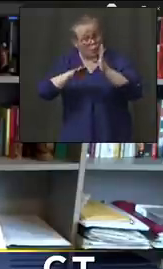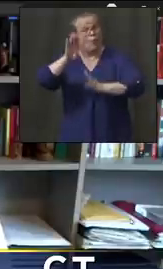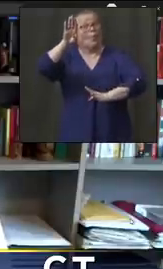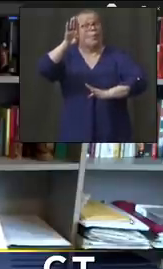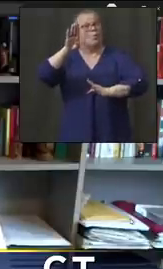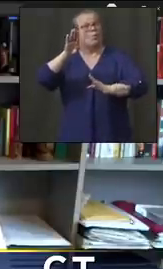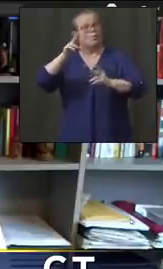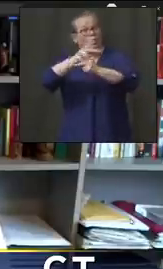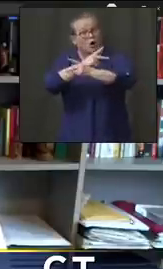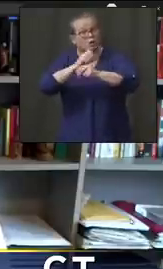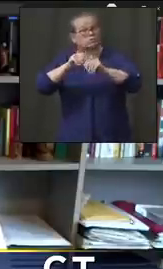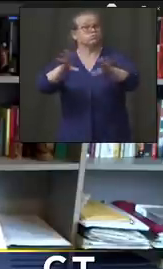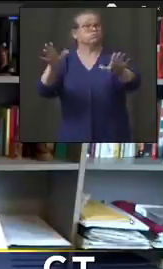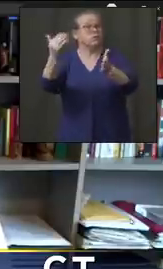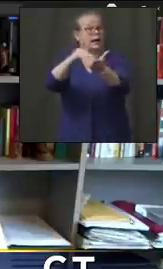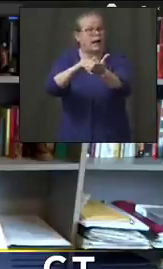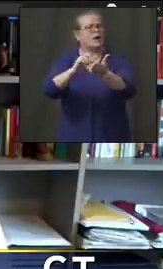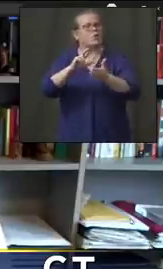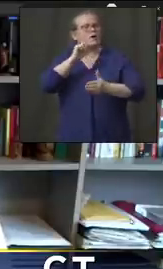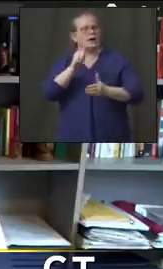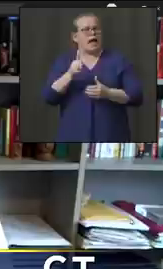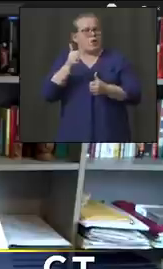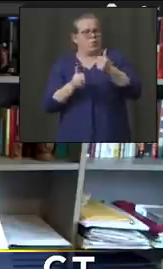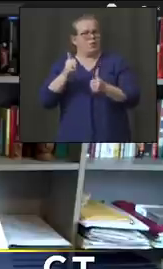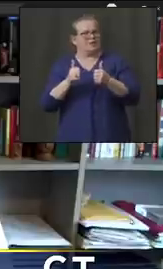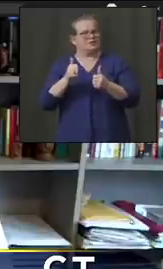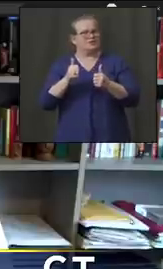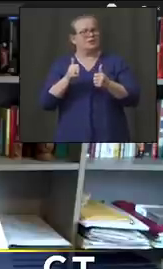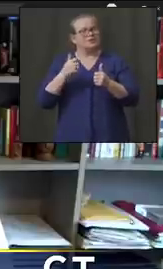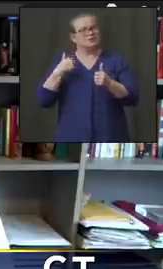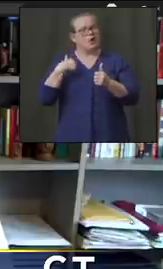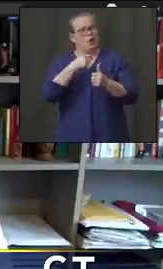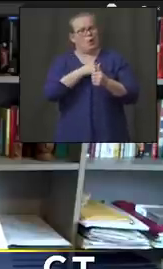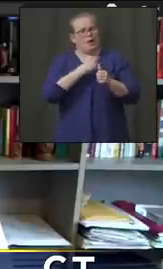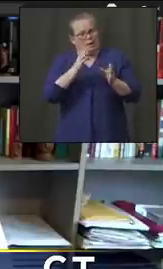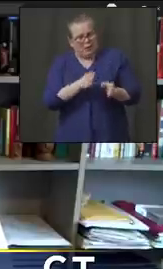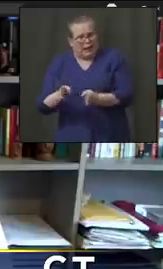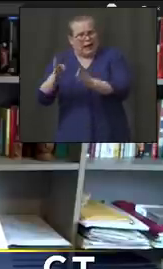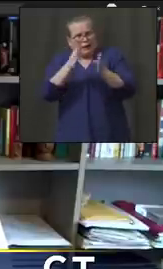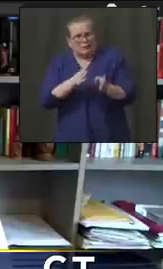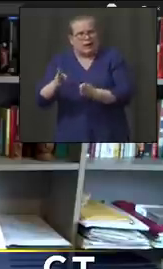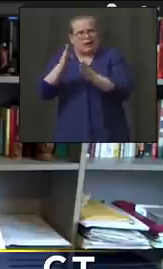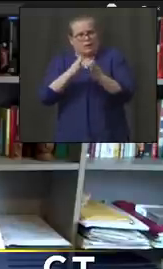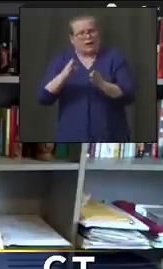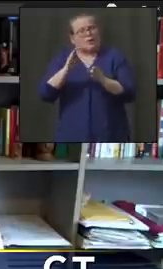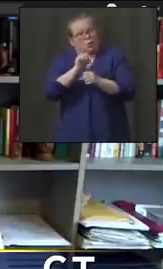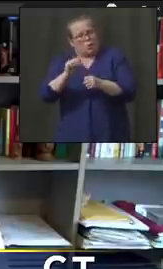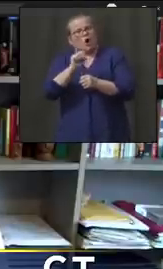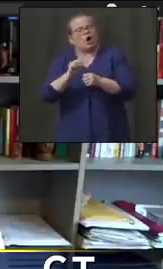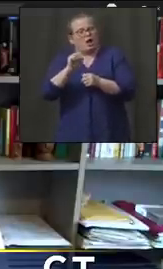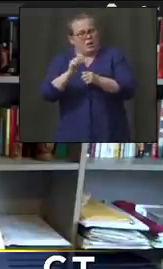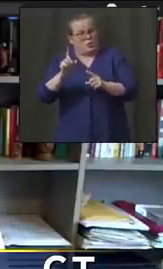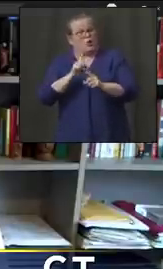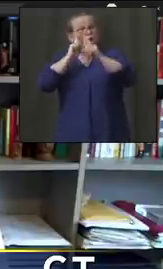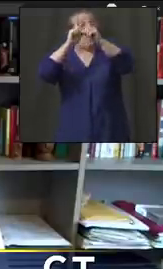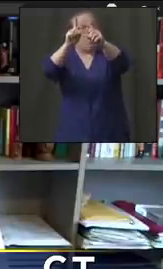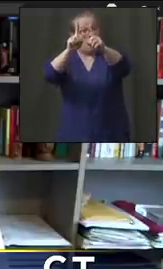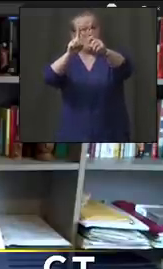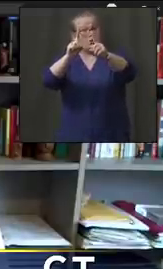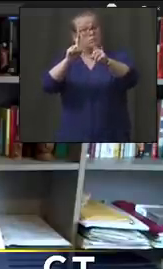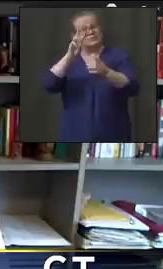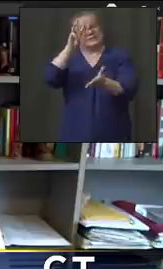that we're all working towards implementing very quickly in the next 3 weeks. So if